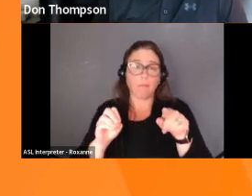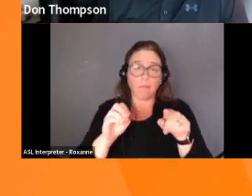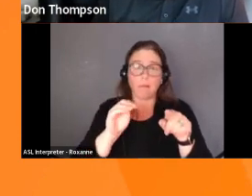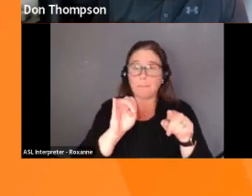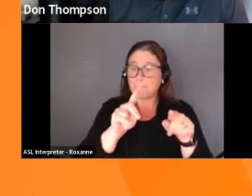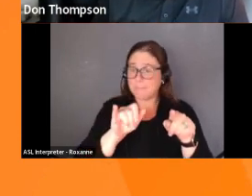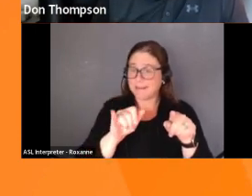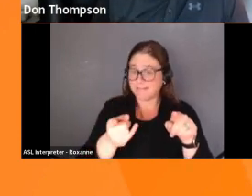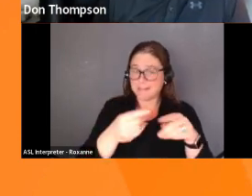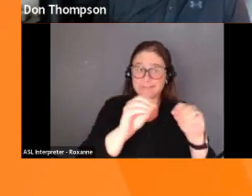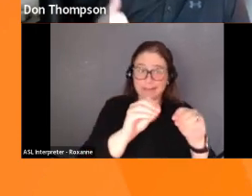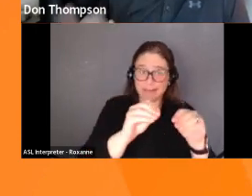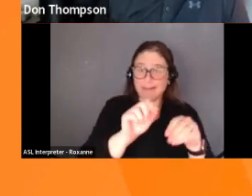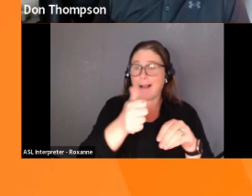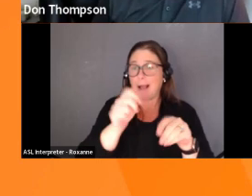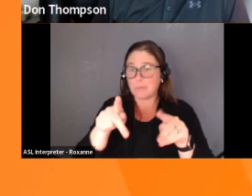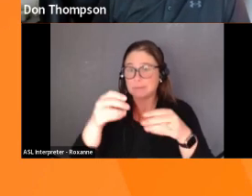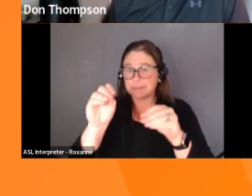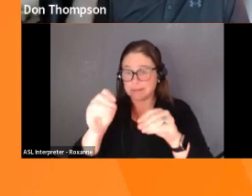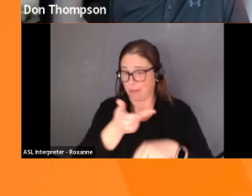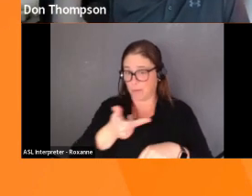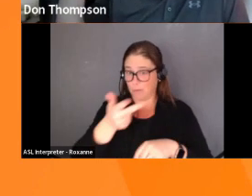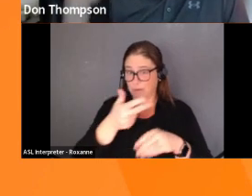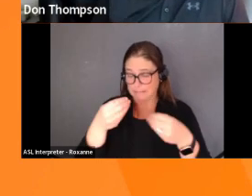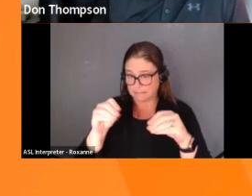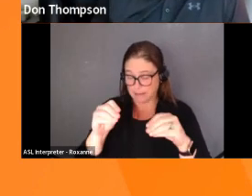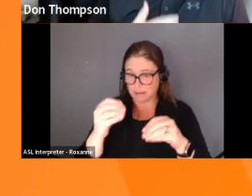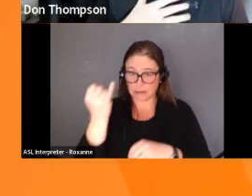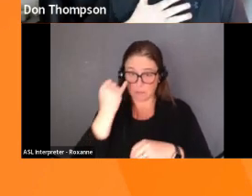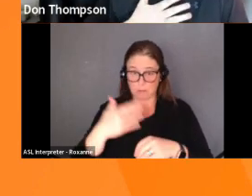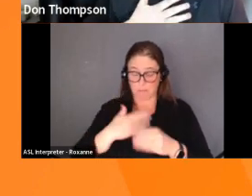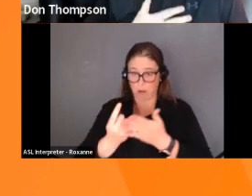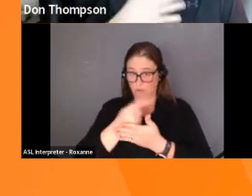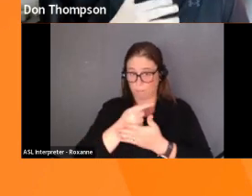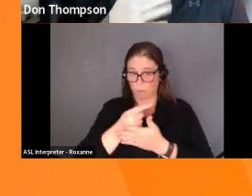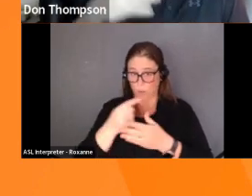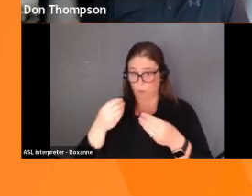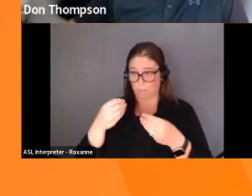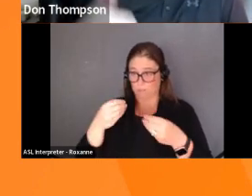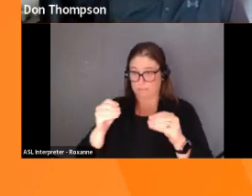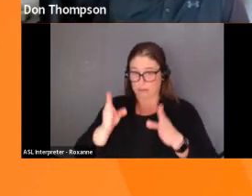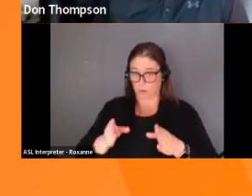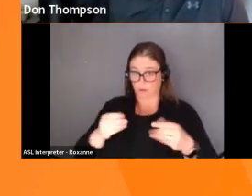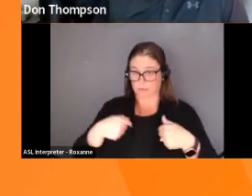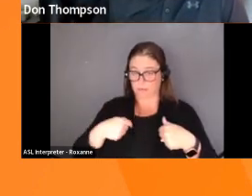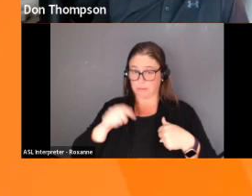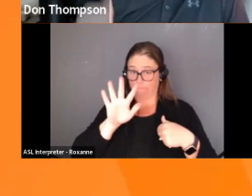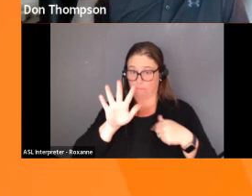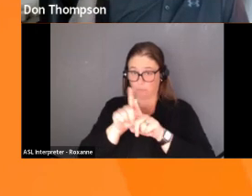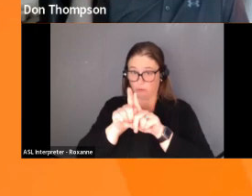Oreo cookies as well. What happens is if I have a 5-star review as a seller because I actually ship my Oreo